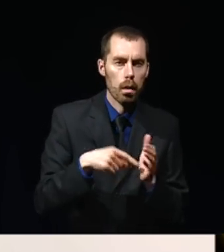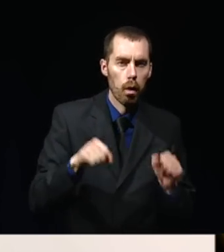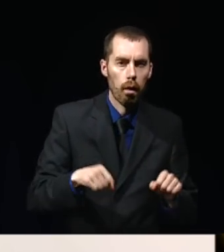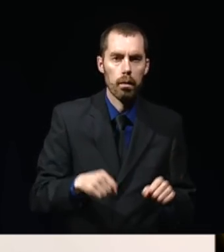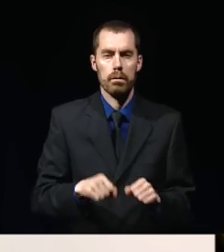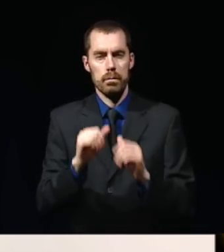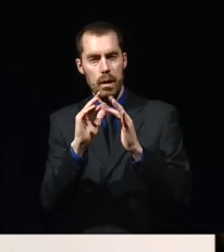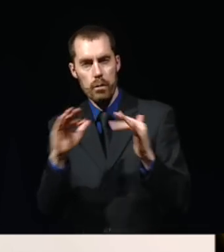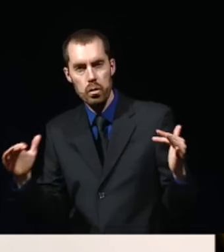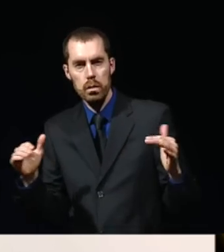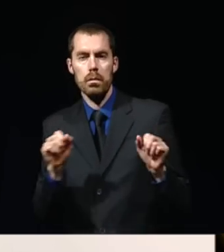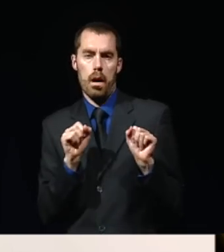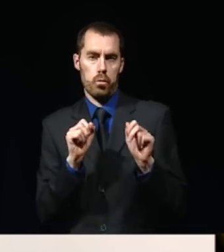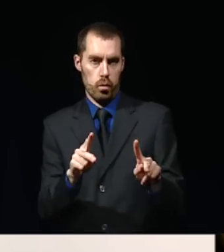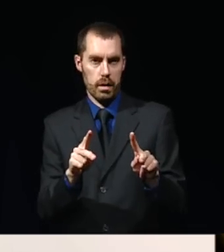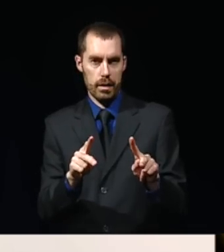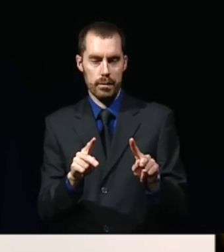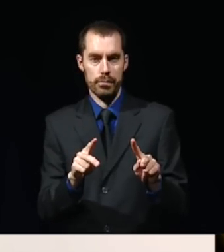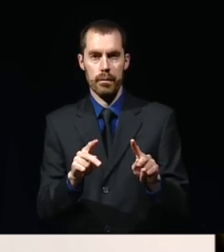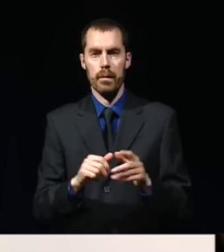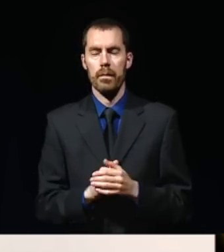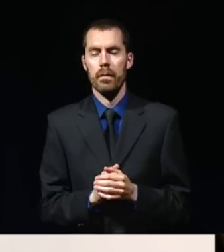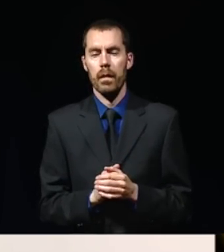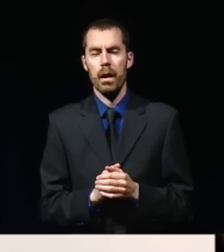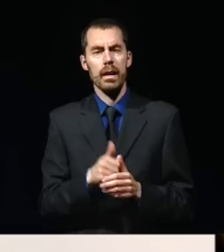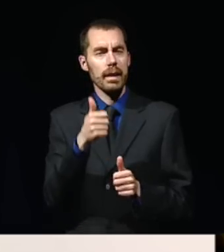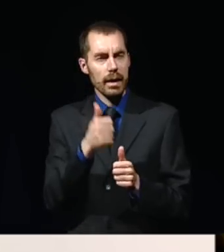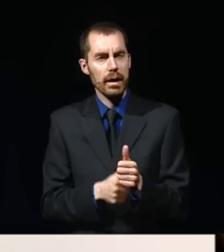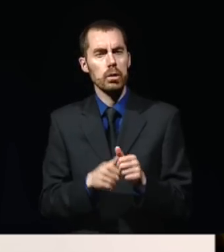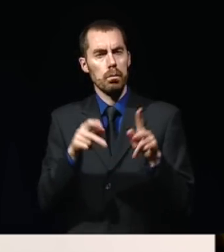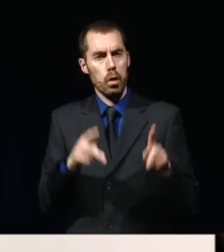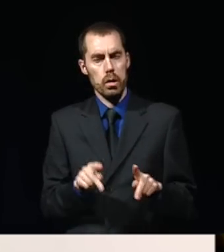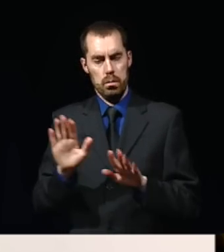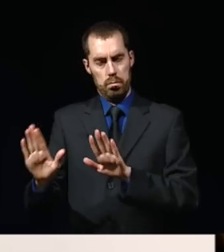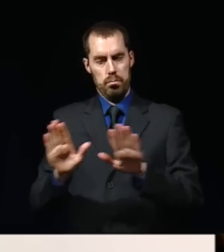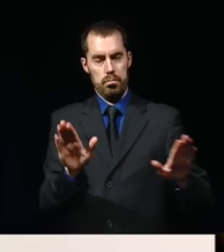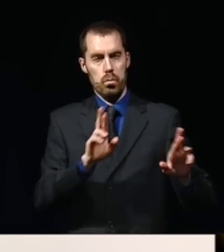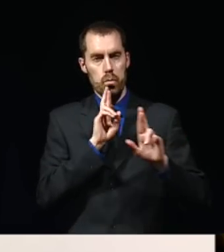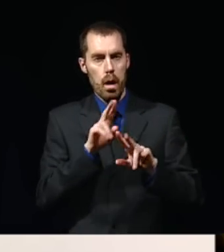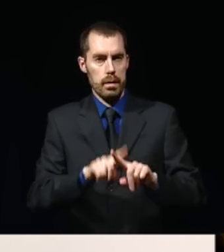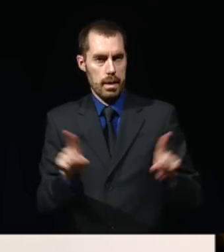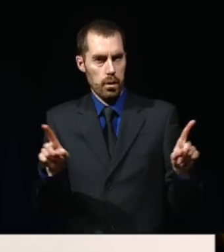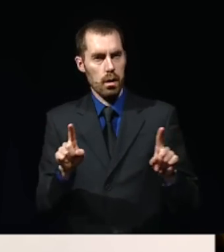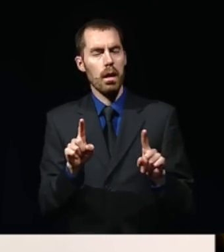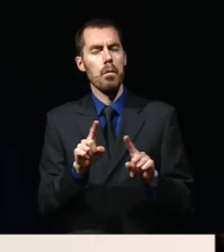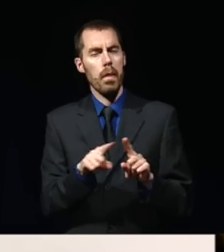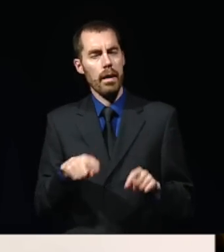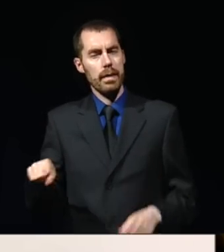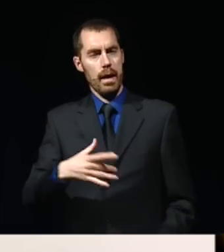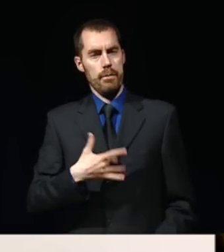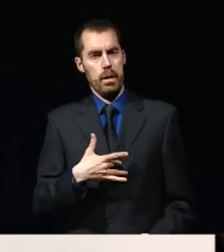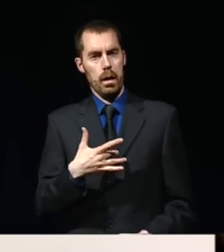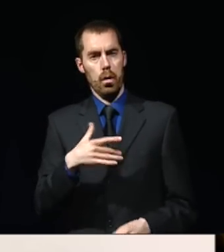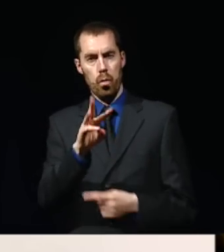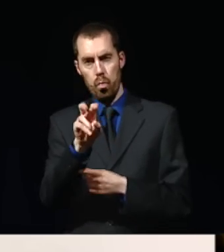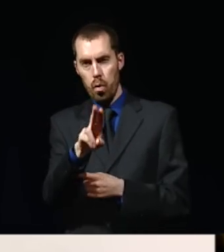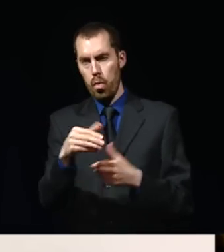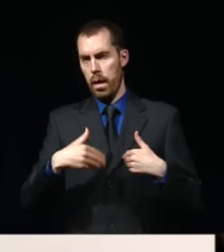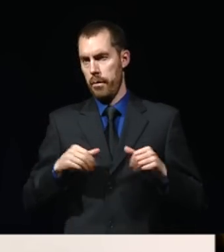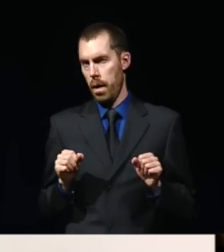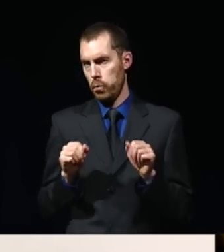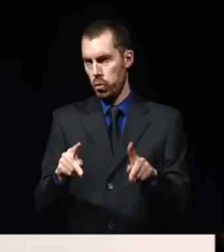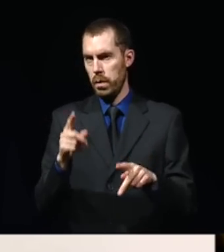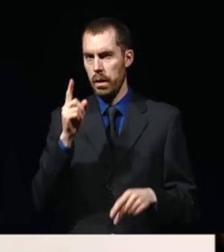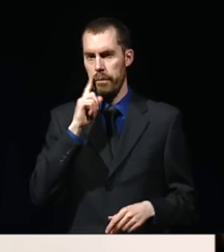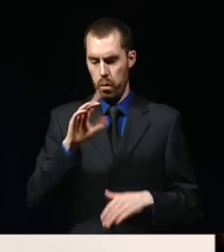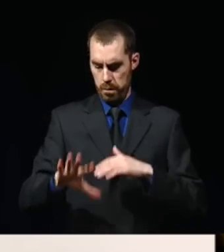and opportunity. Every response was distinct, but they all implied WU providing opportunity for discovery as a student and person,